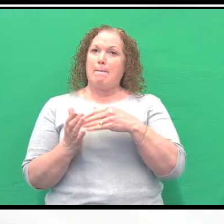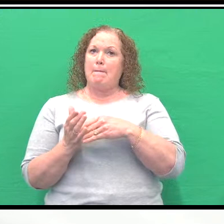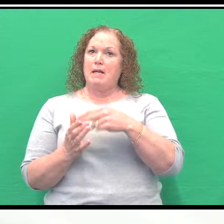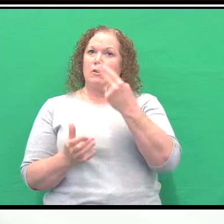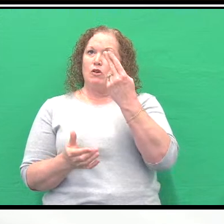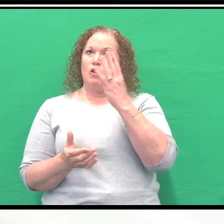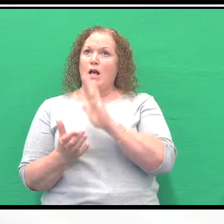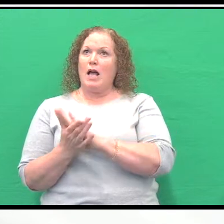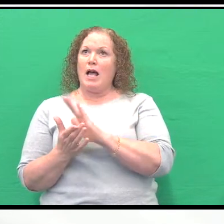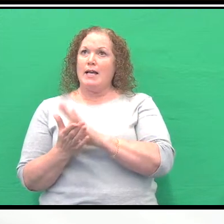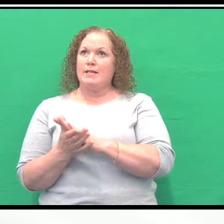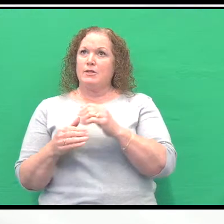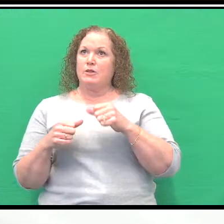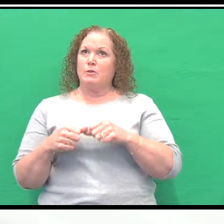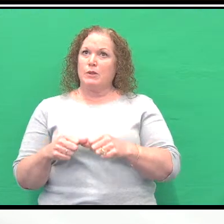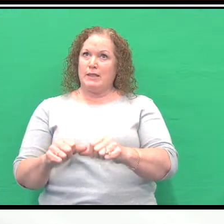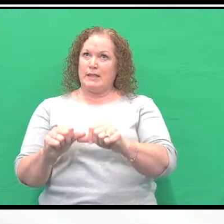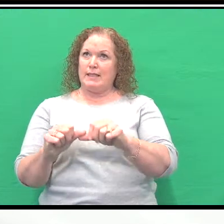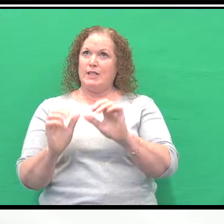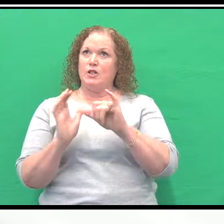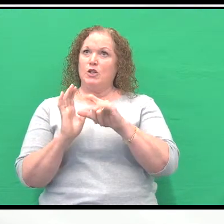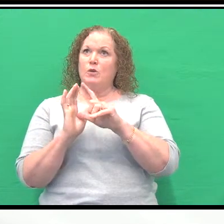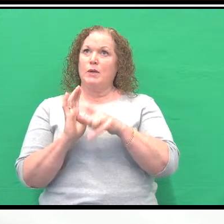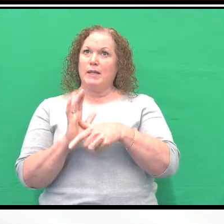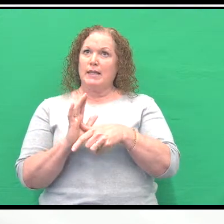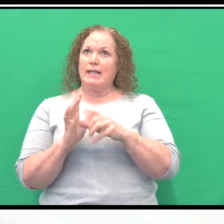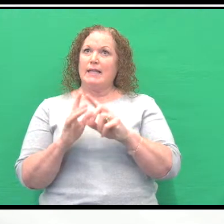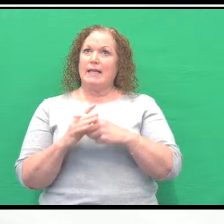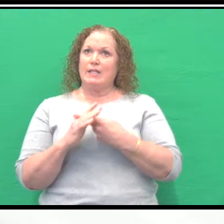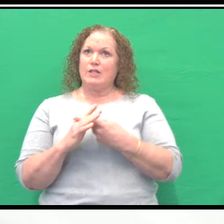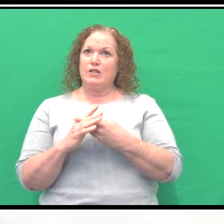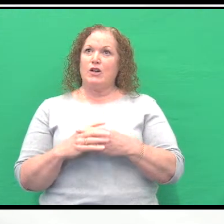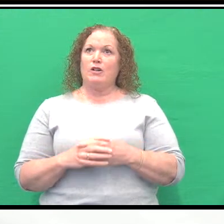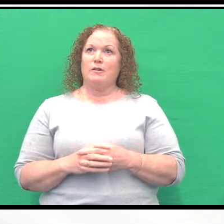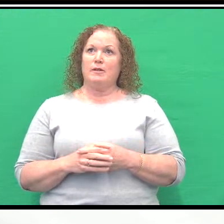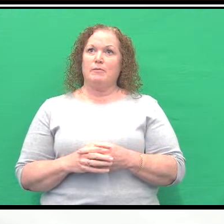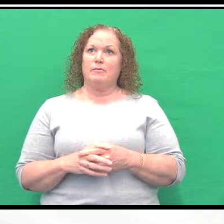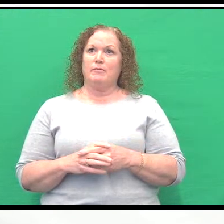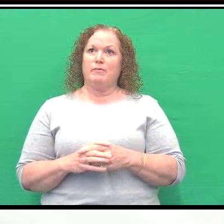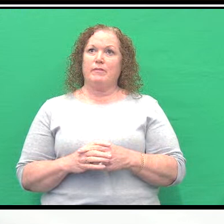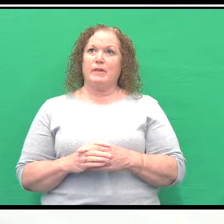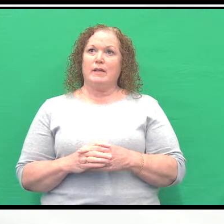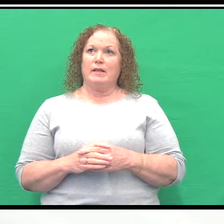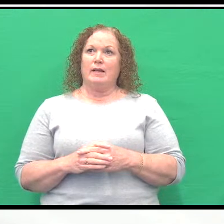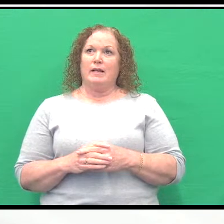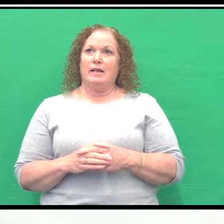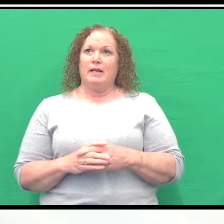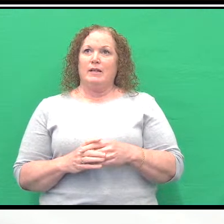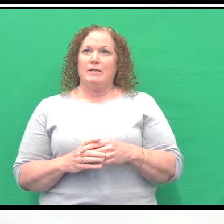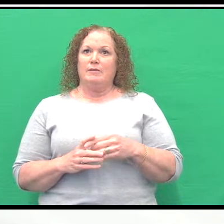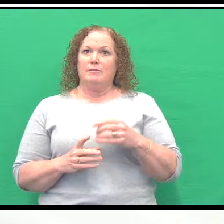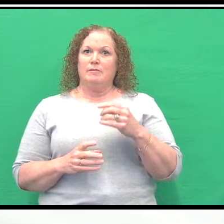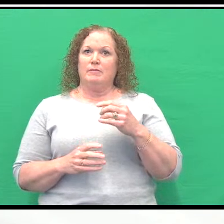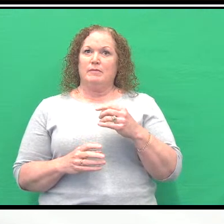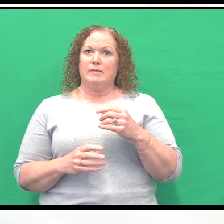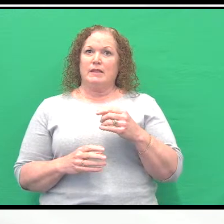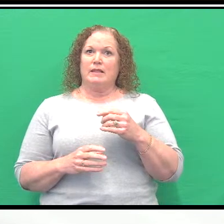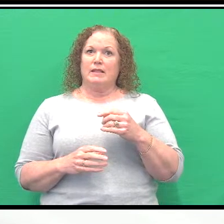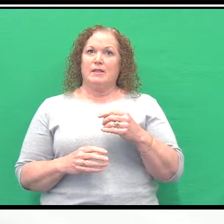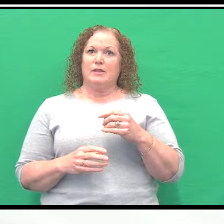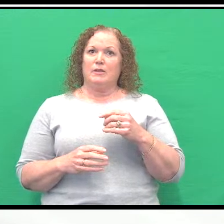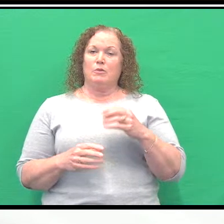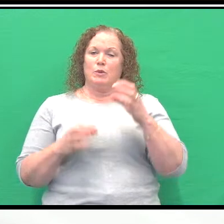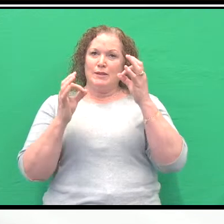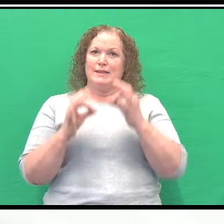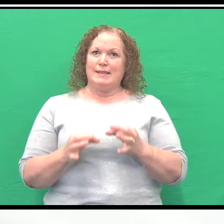will continue with the late start, which will be determined based on their regular 8:45 start time and what that